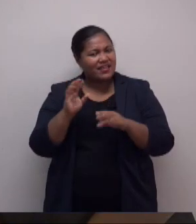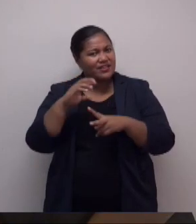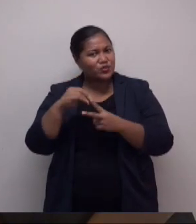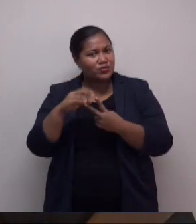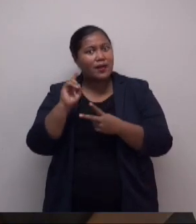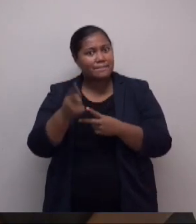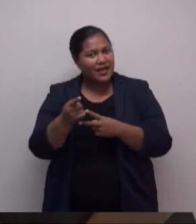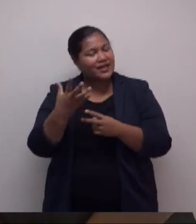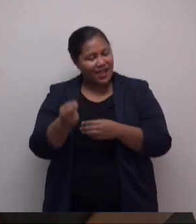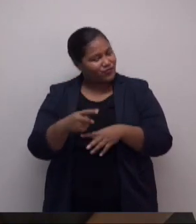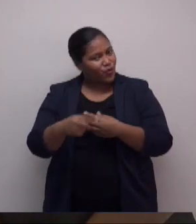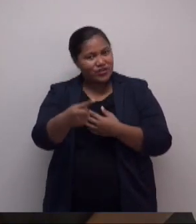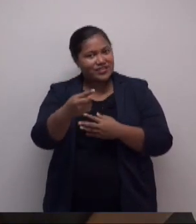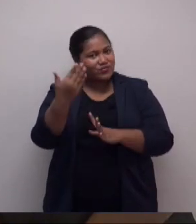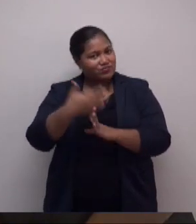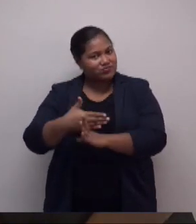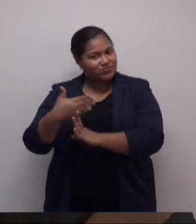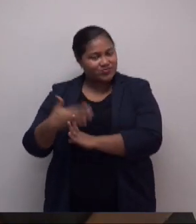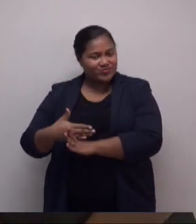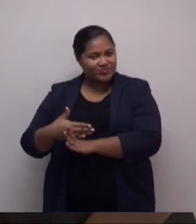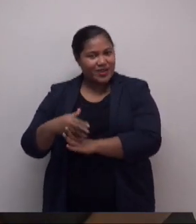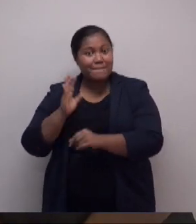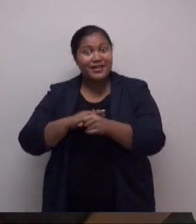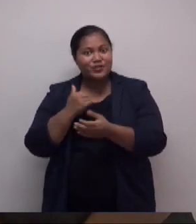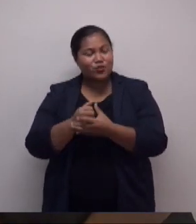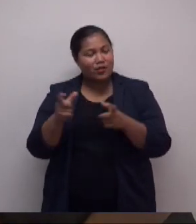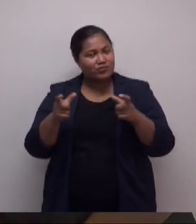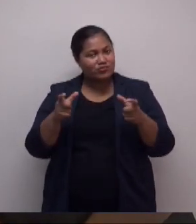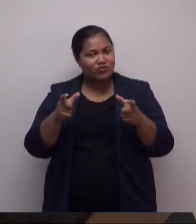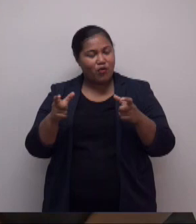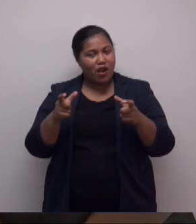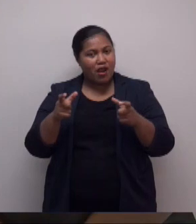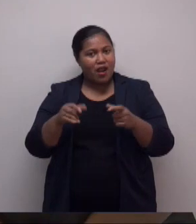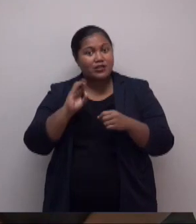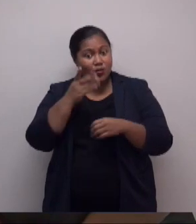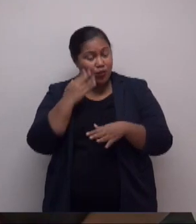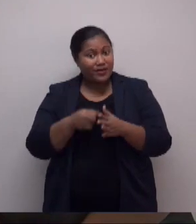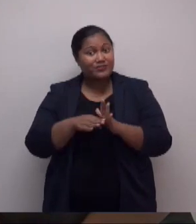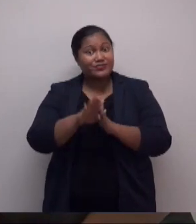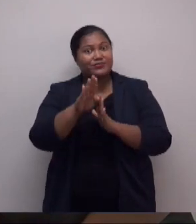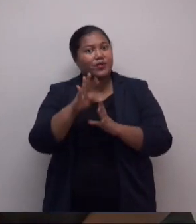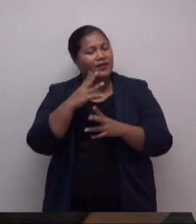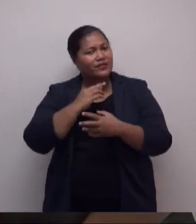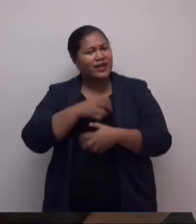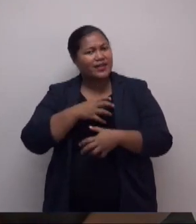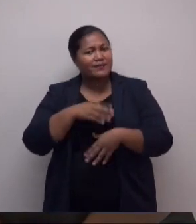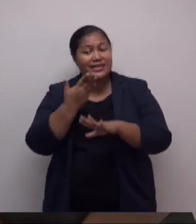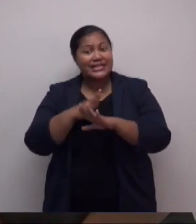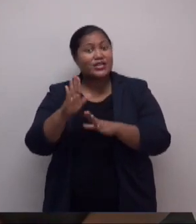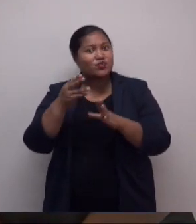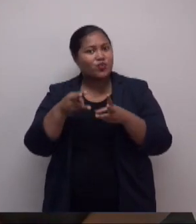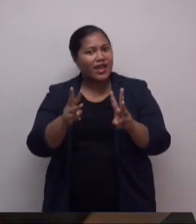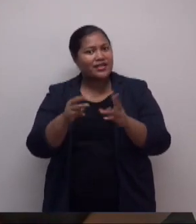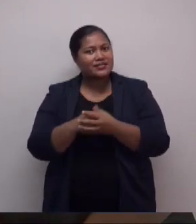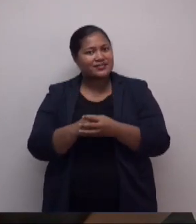reintroduce restrictions. To sustain this recovery, we have to adapt to new ways of going about